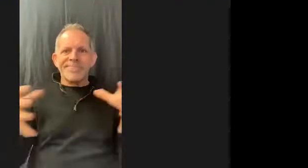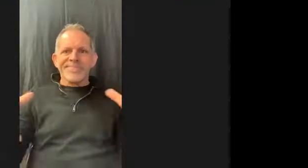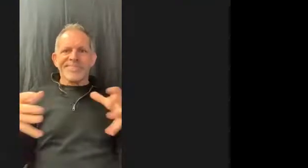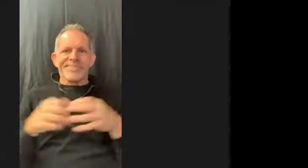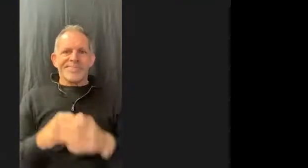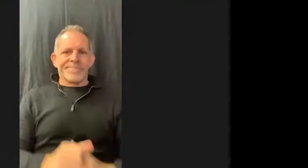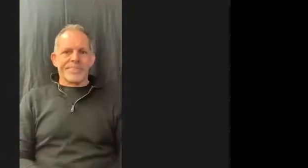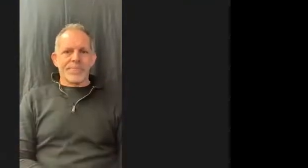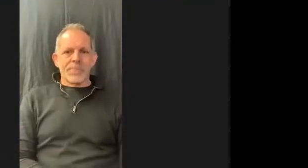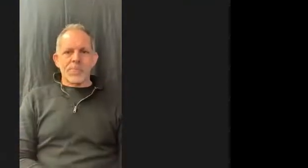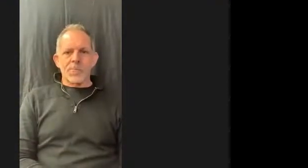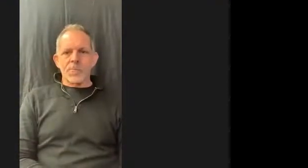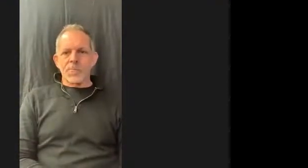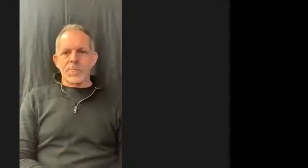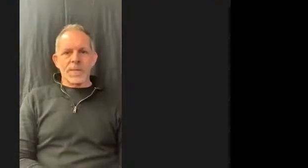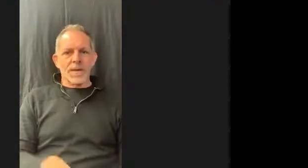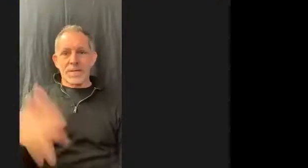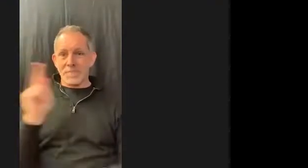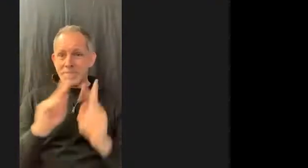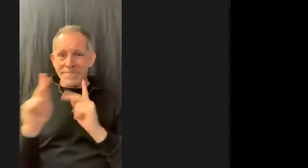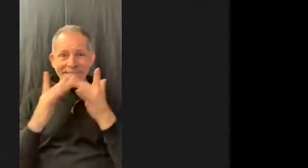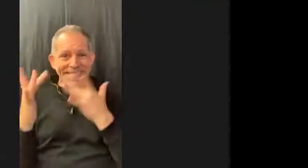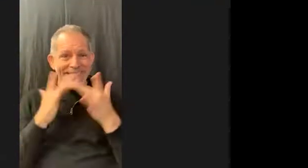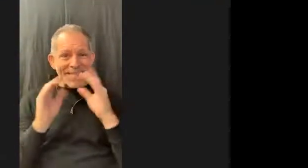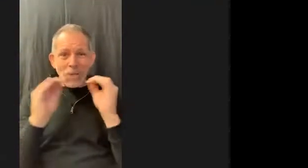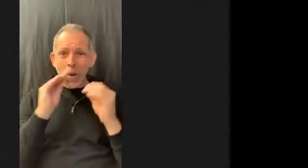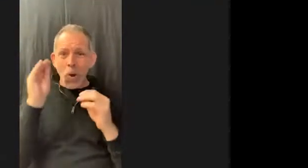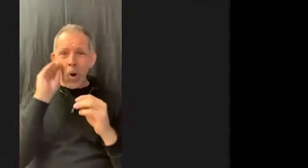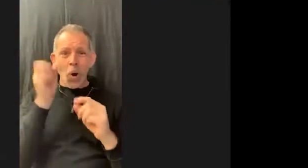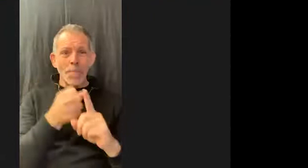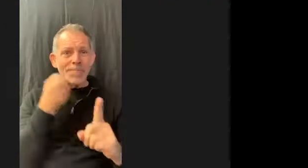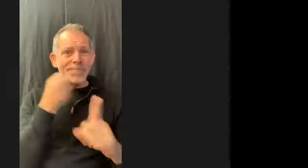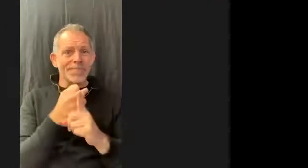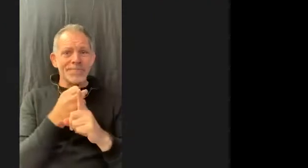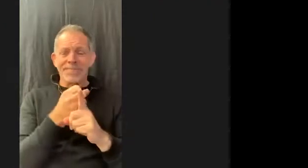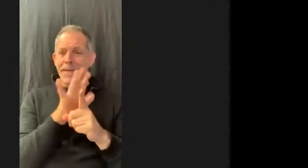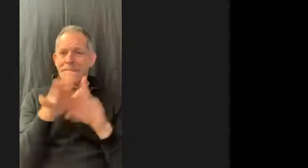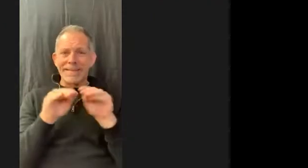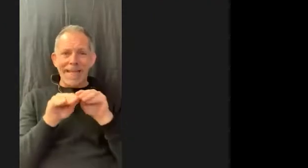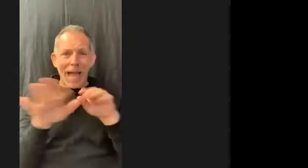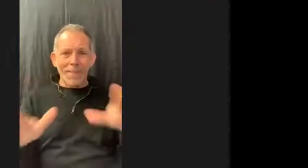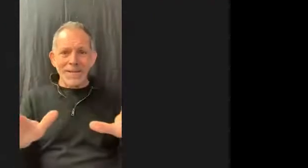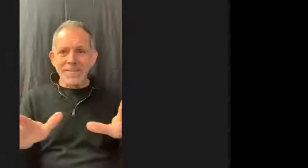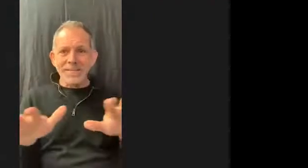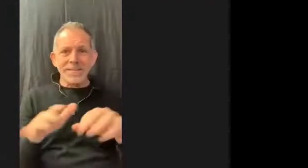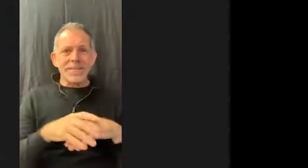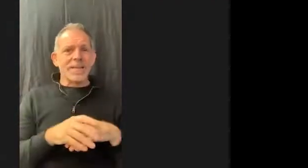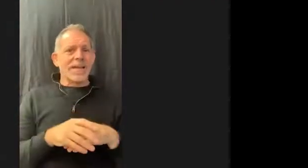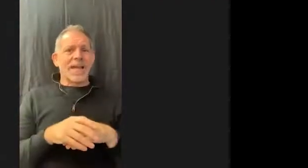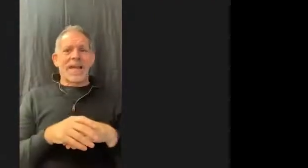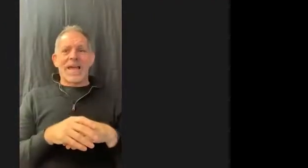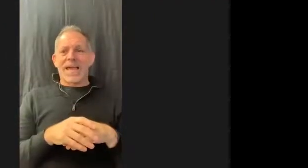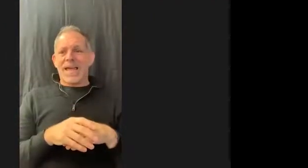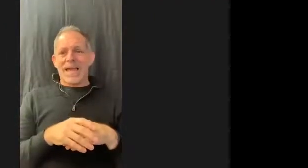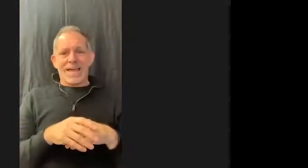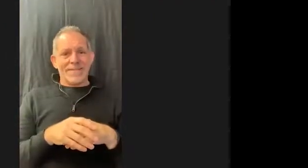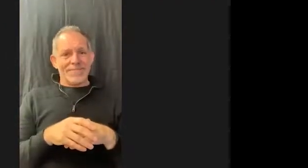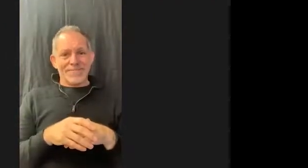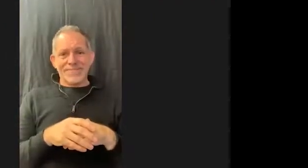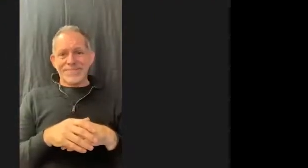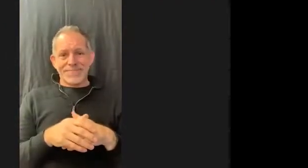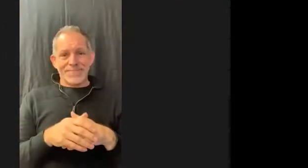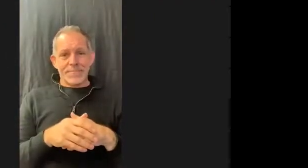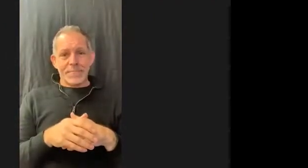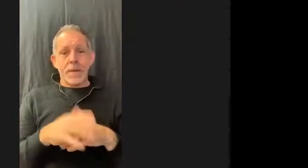been disproportionately impacted by the pandemic. We're also going to be establishing the Carnegie Employment Support Services